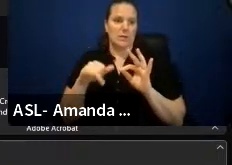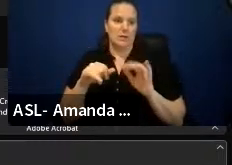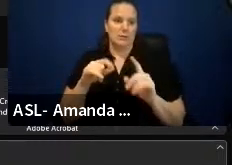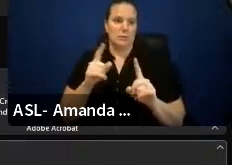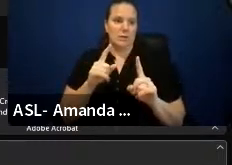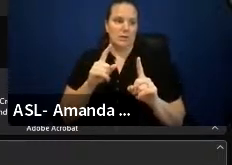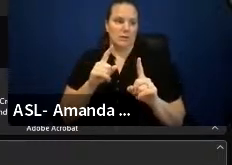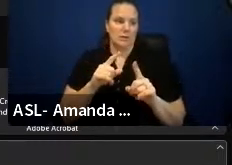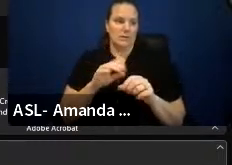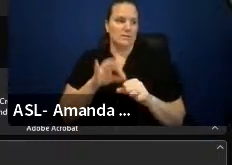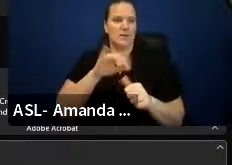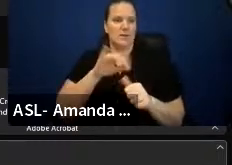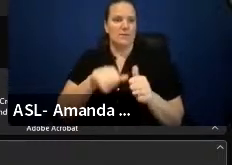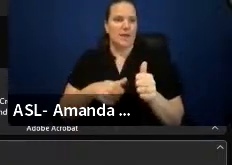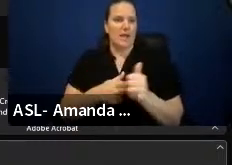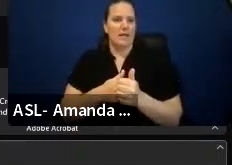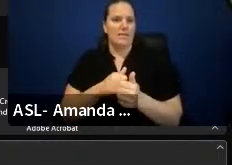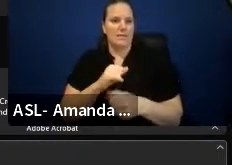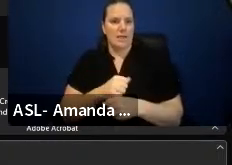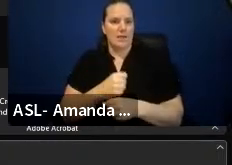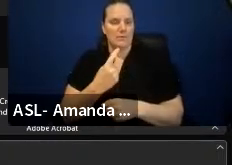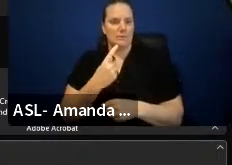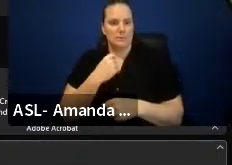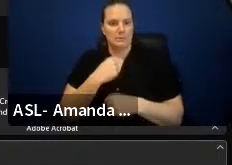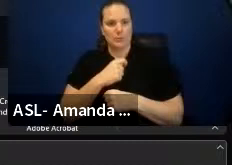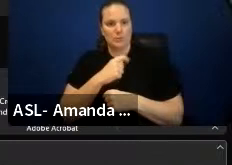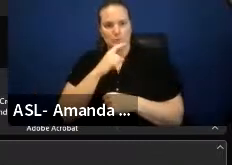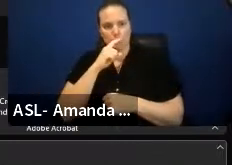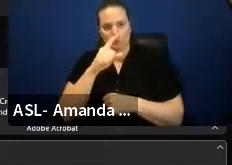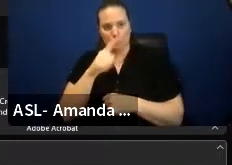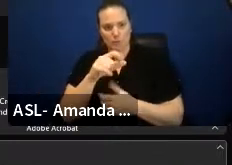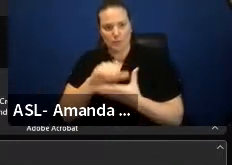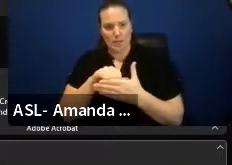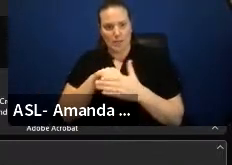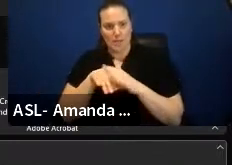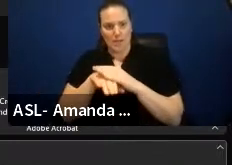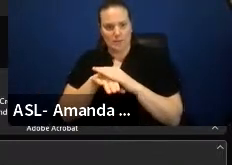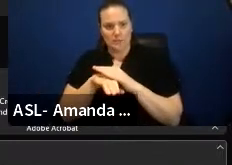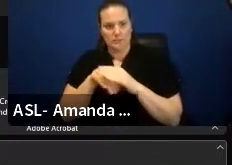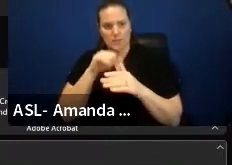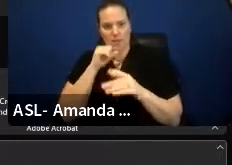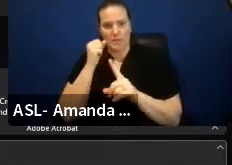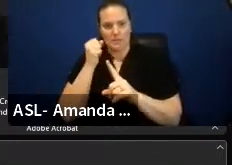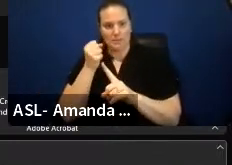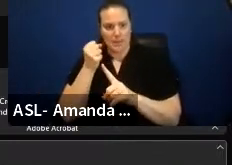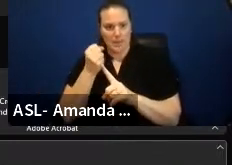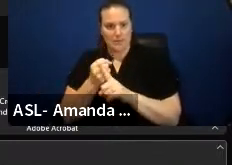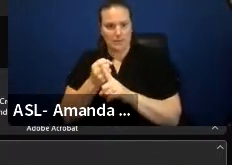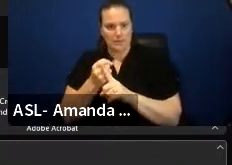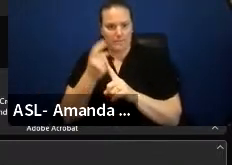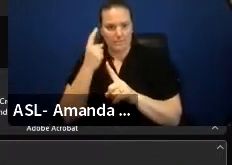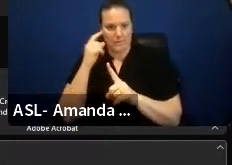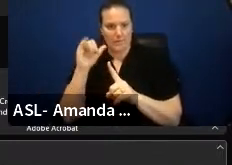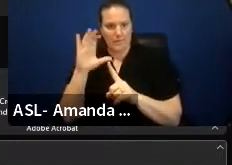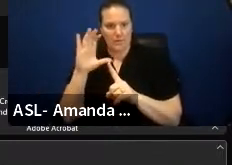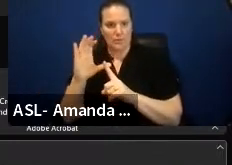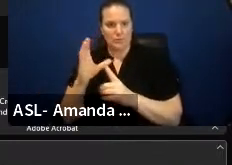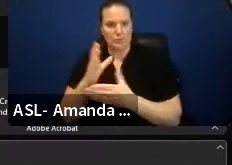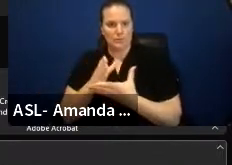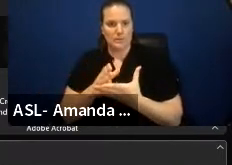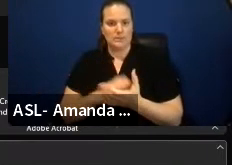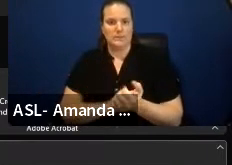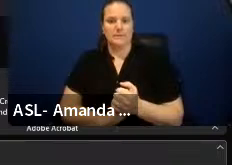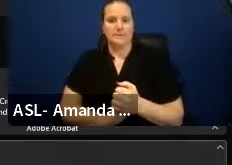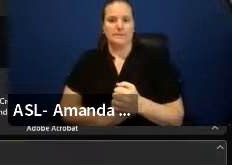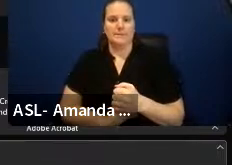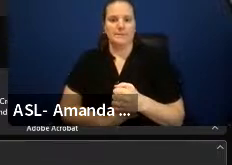spirit behind this one was really to ensure that access is not impacted for that cultural piece there. And I